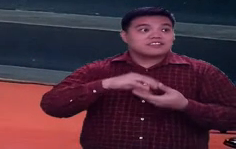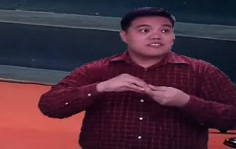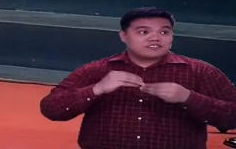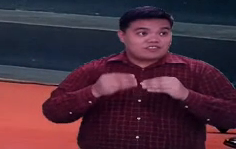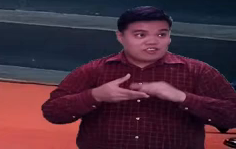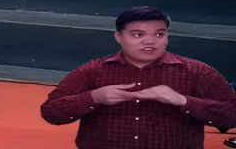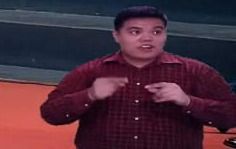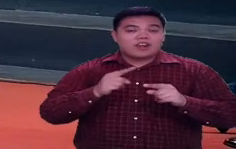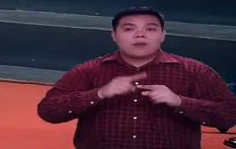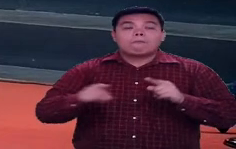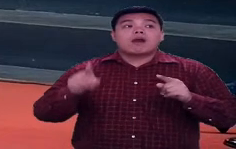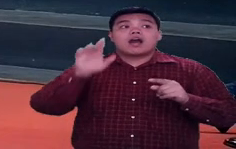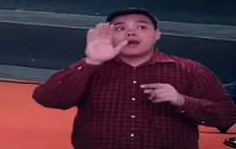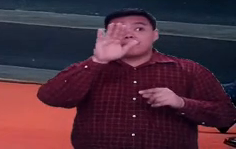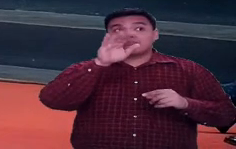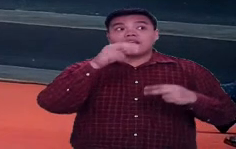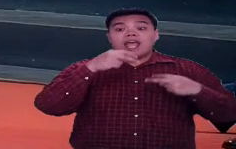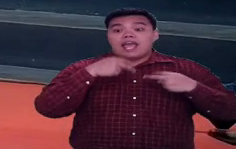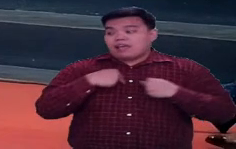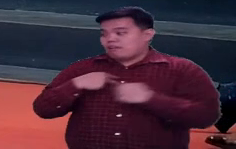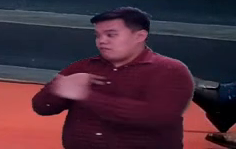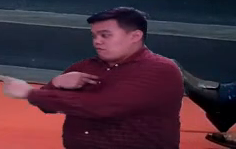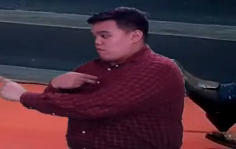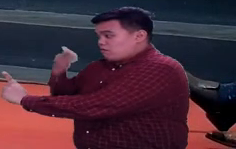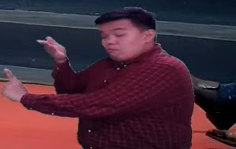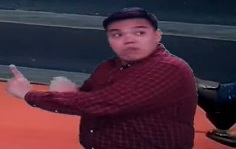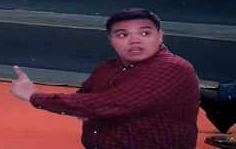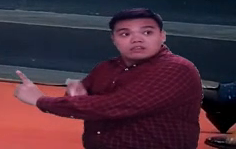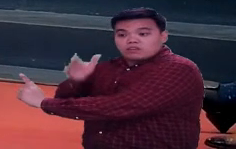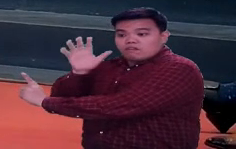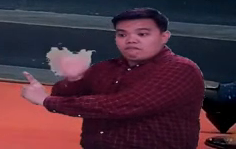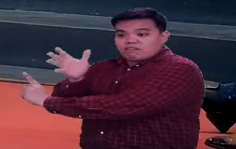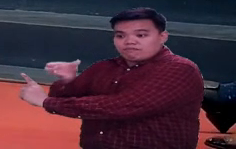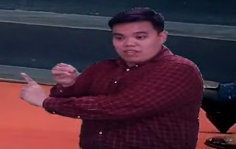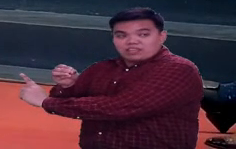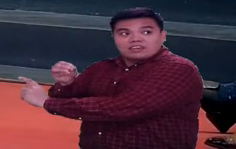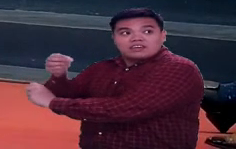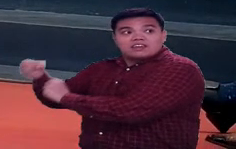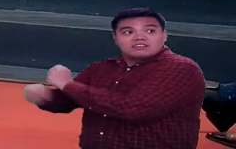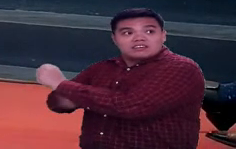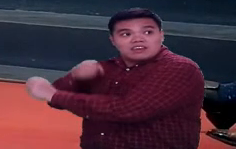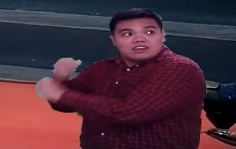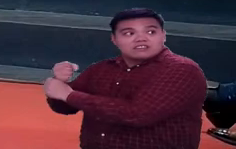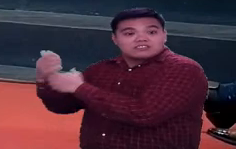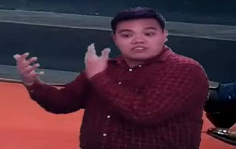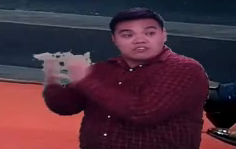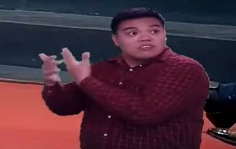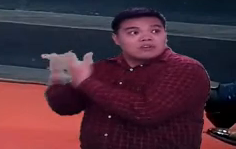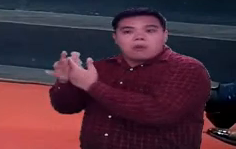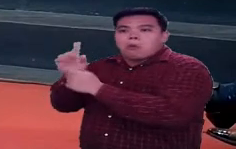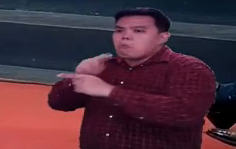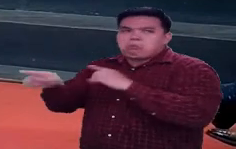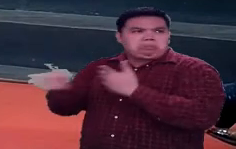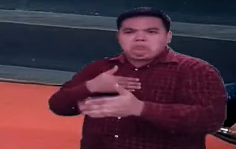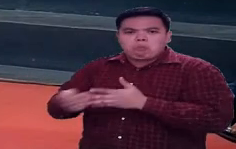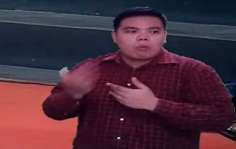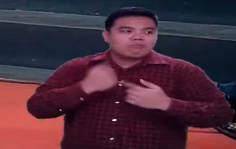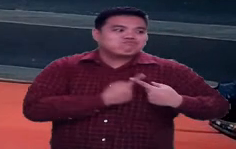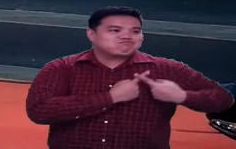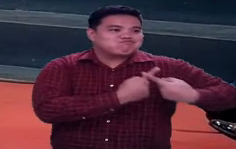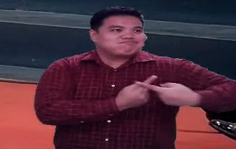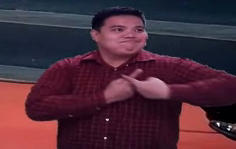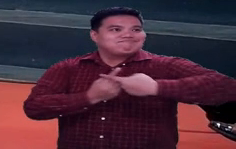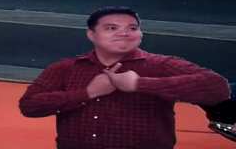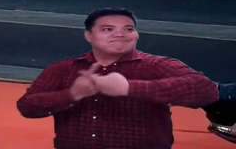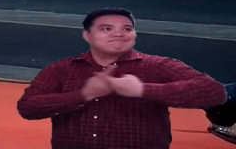I'm also amazed at the man who had been in prison for 50 years still serving God. Most of our